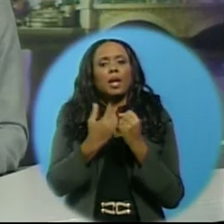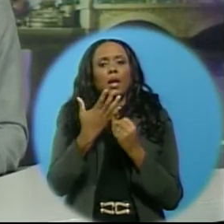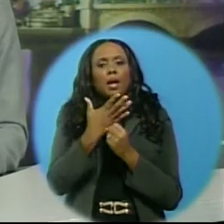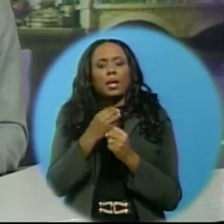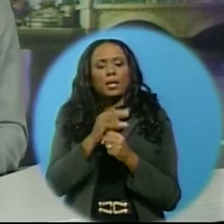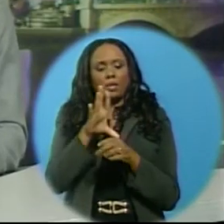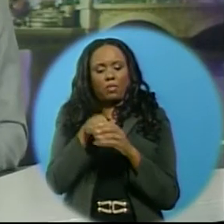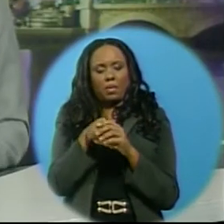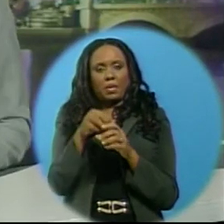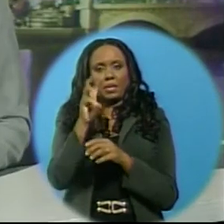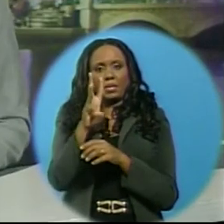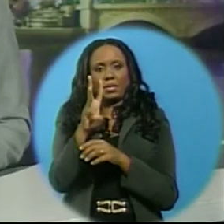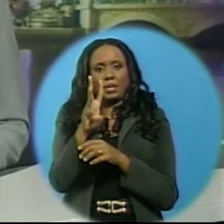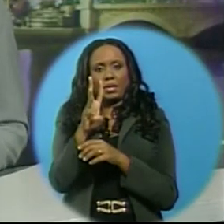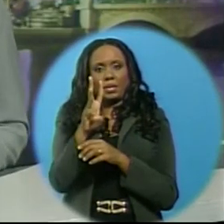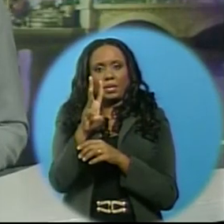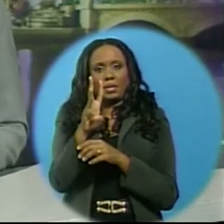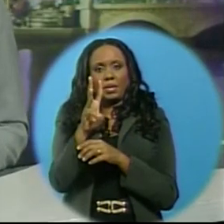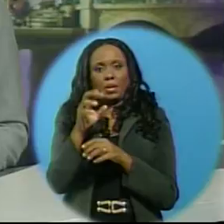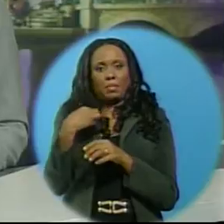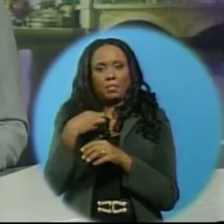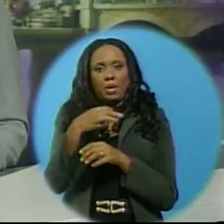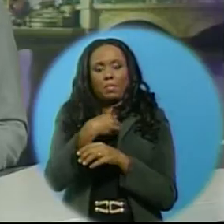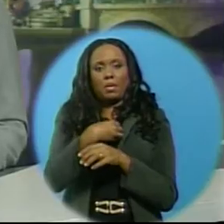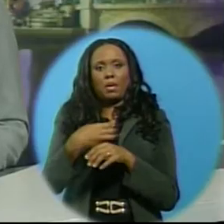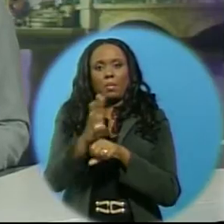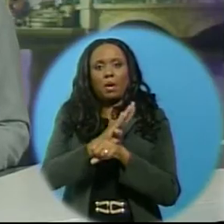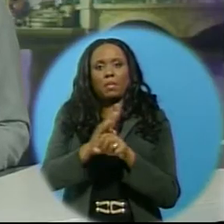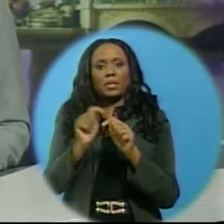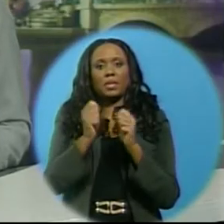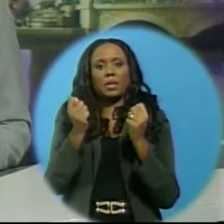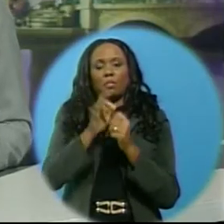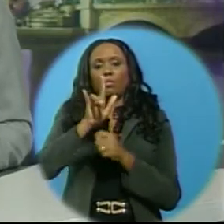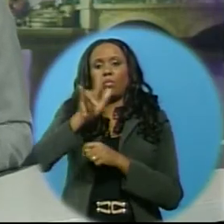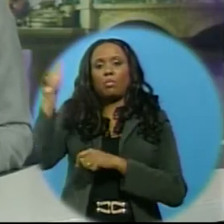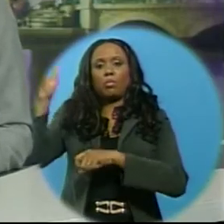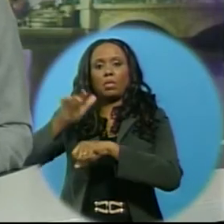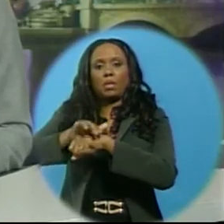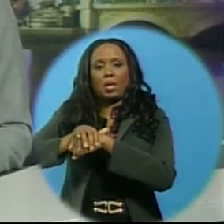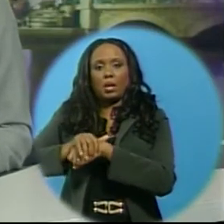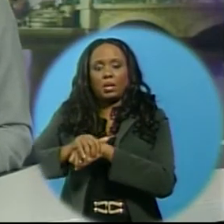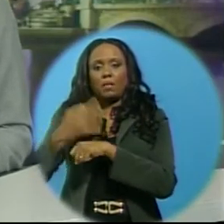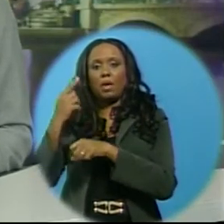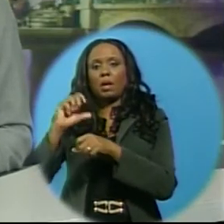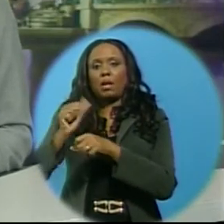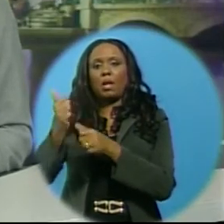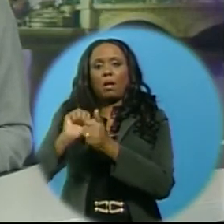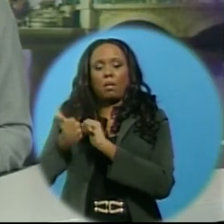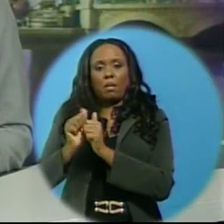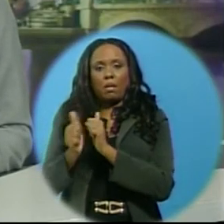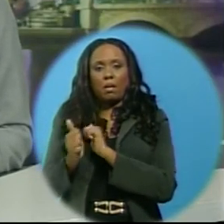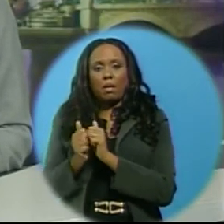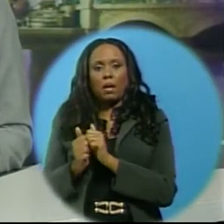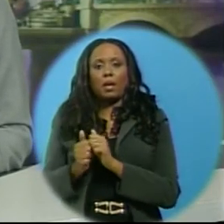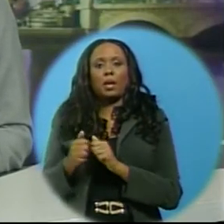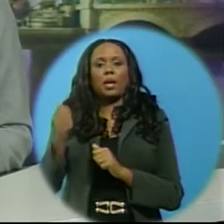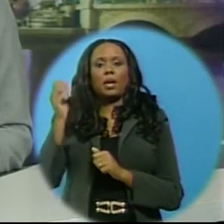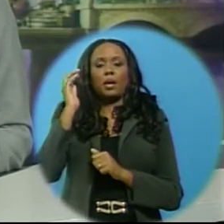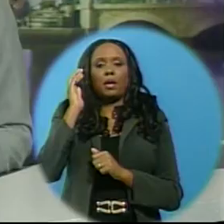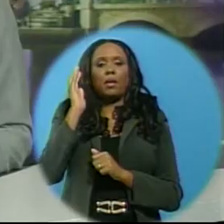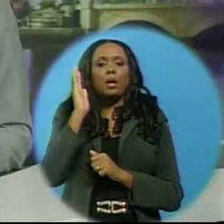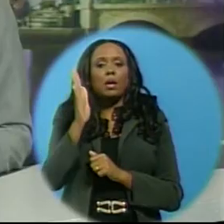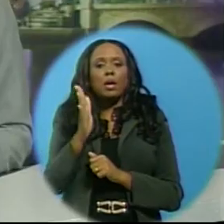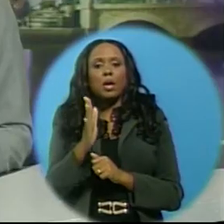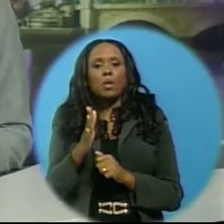of a 6-member Barbados team who are heading to London for the qualifier and another major drafts tournament. King, along with Jack Francis,